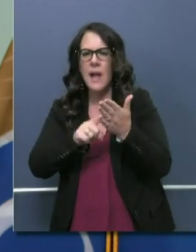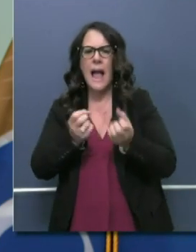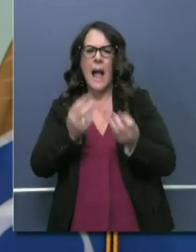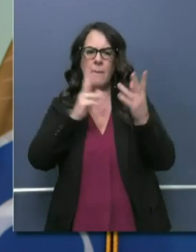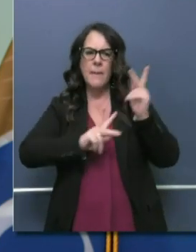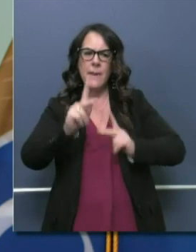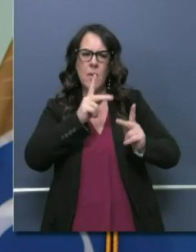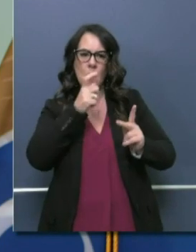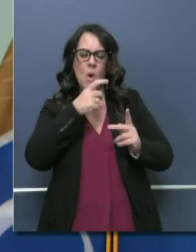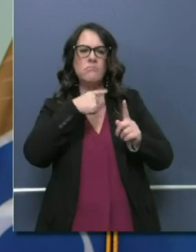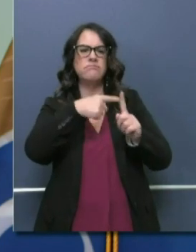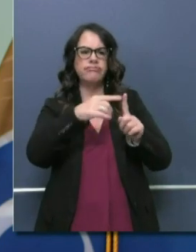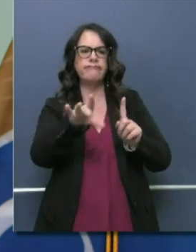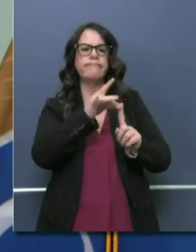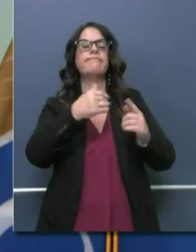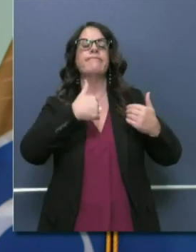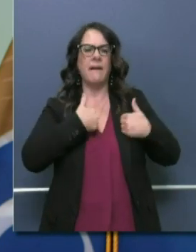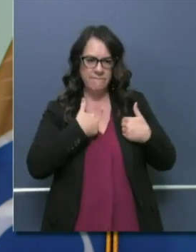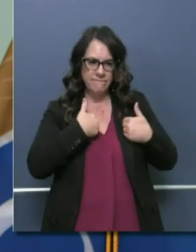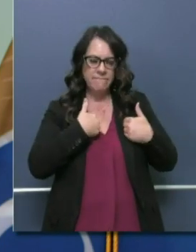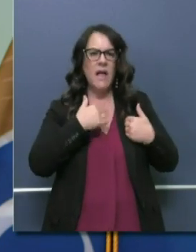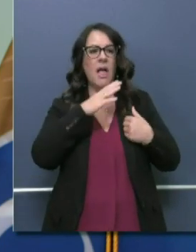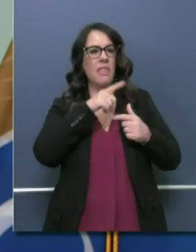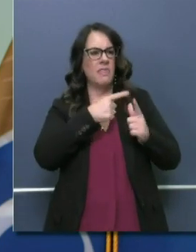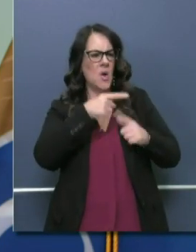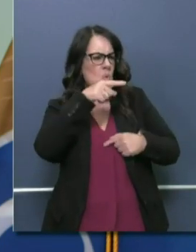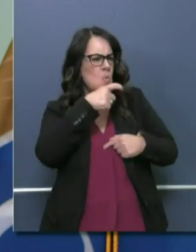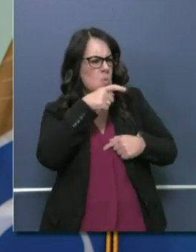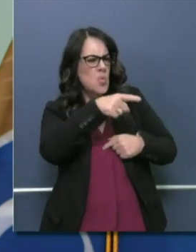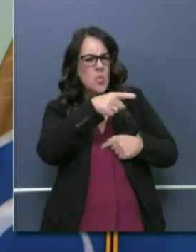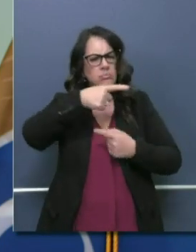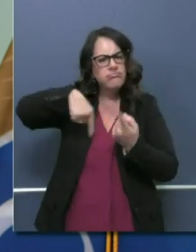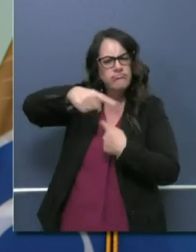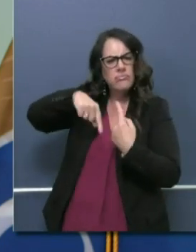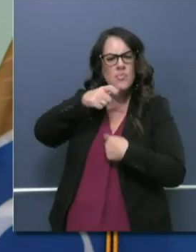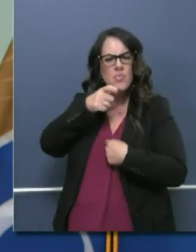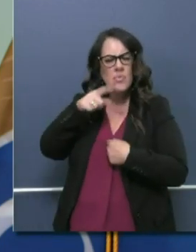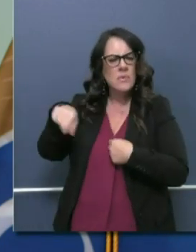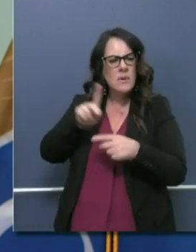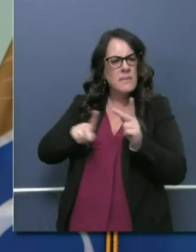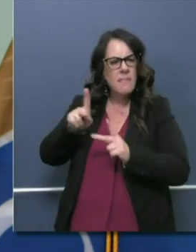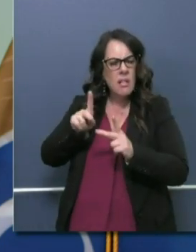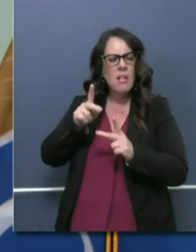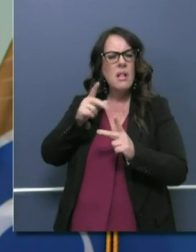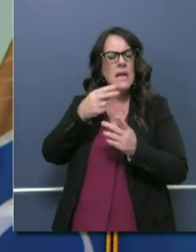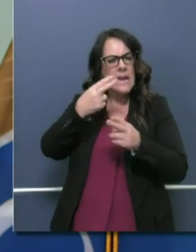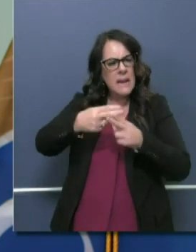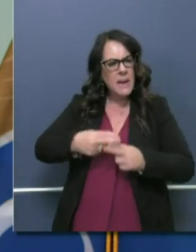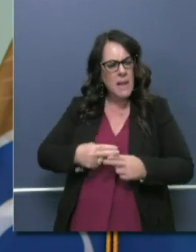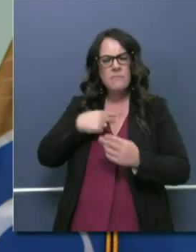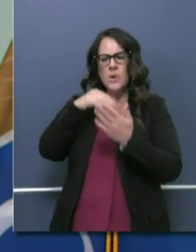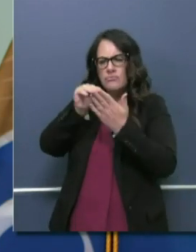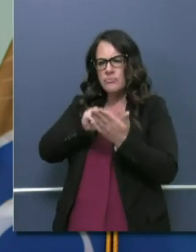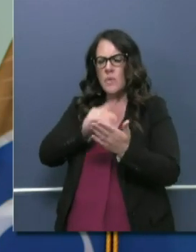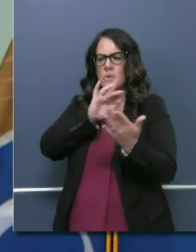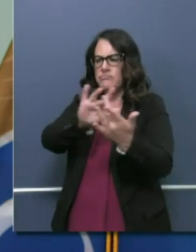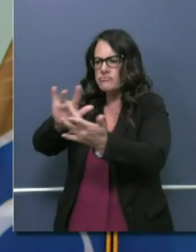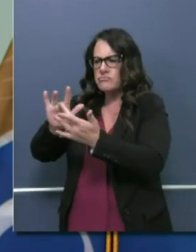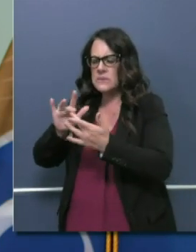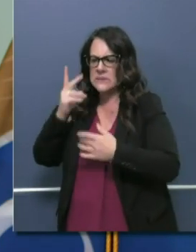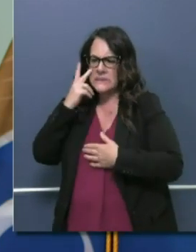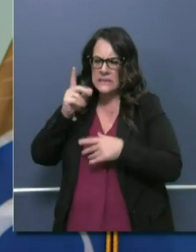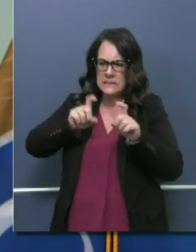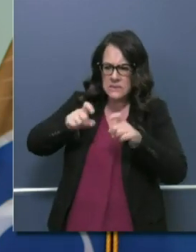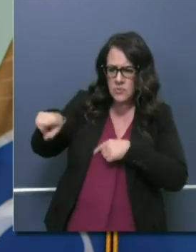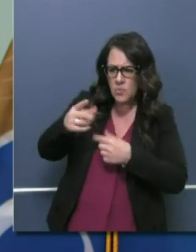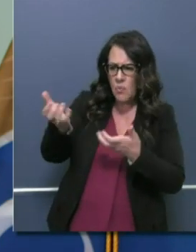patients, those that are positive, trying to figure out who they've come in contact with, and if they test positive to do the same, and